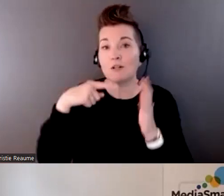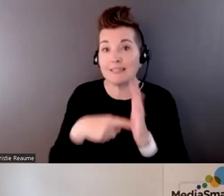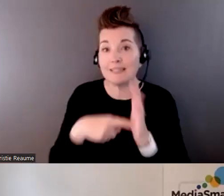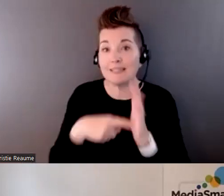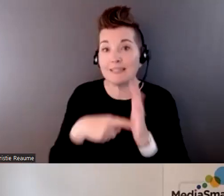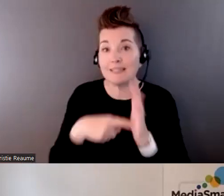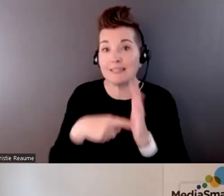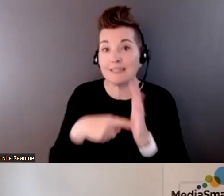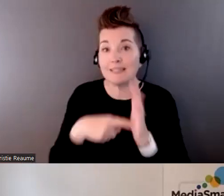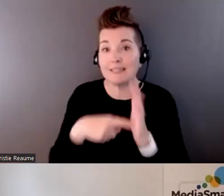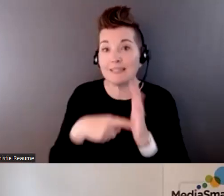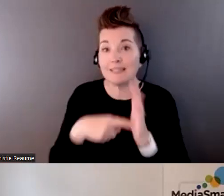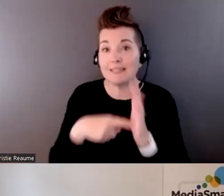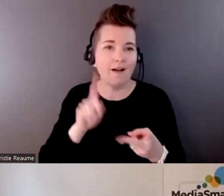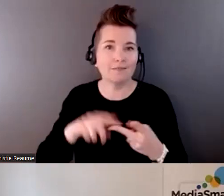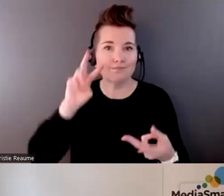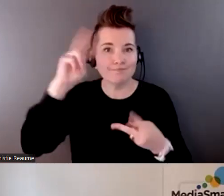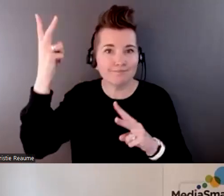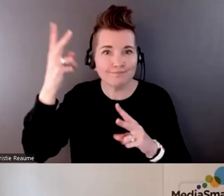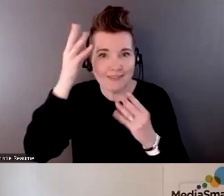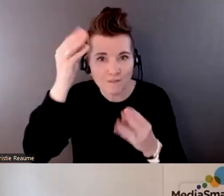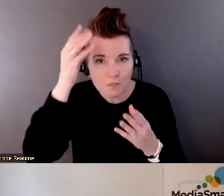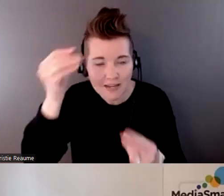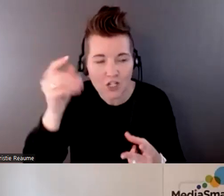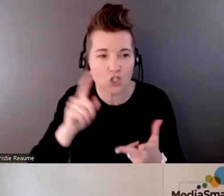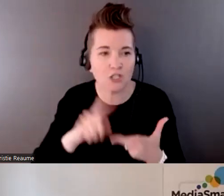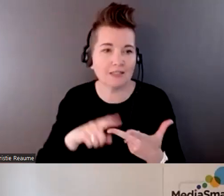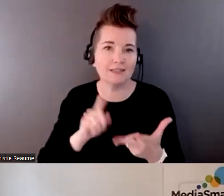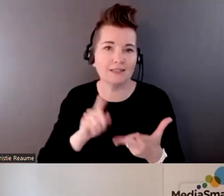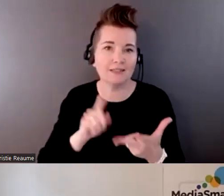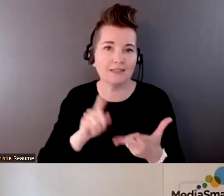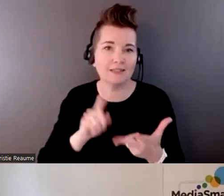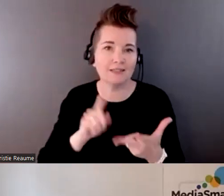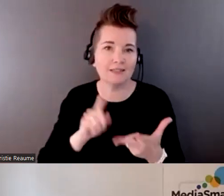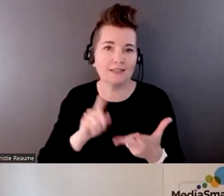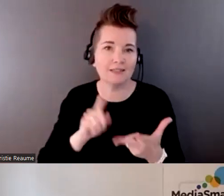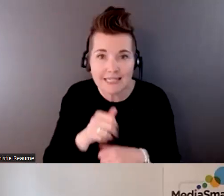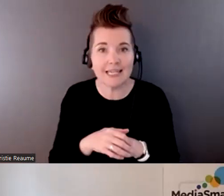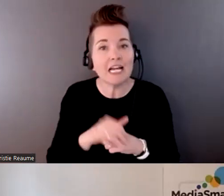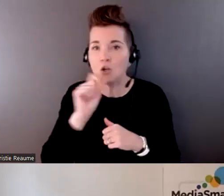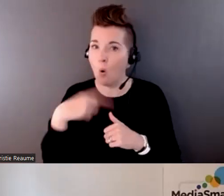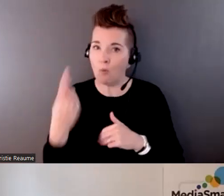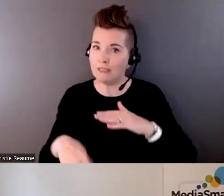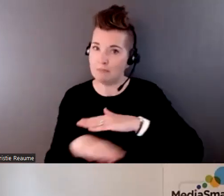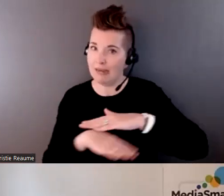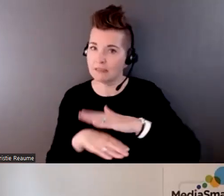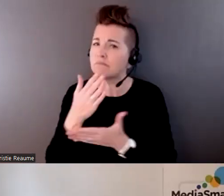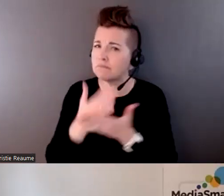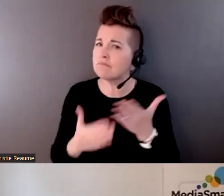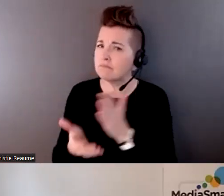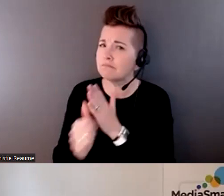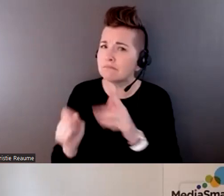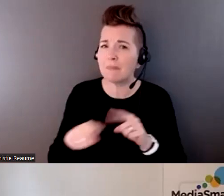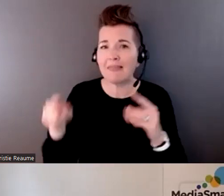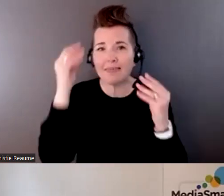navigating online privacy um that goes kind of a little bit further than some of the basics of some skills but also thinking about